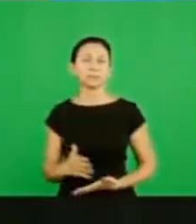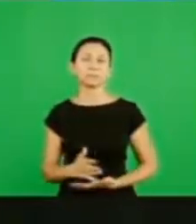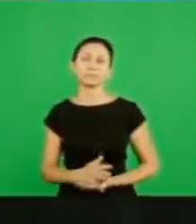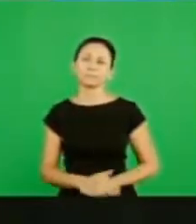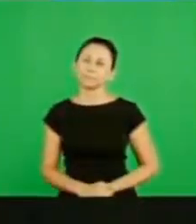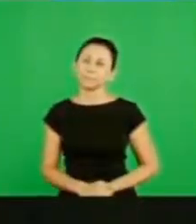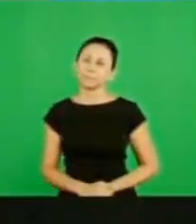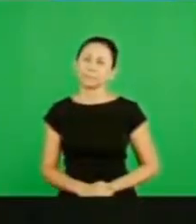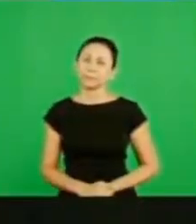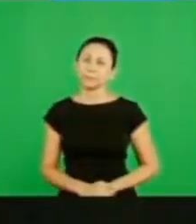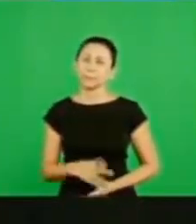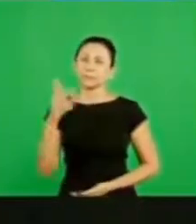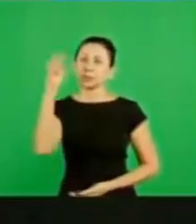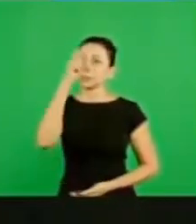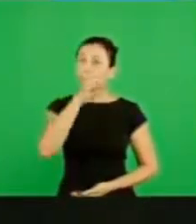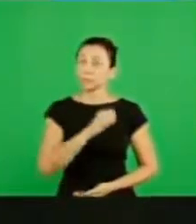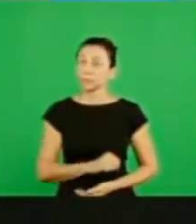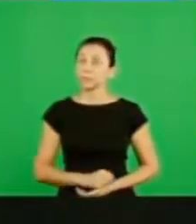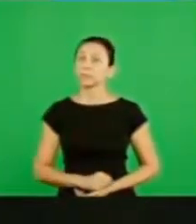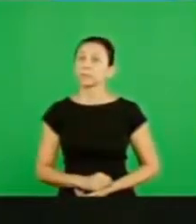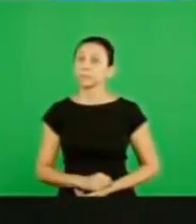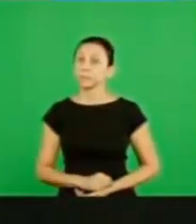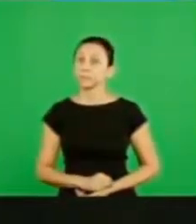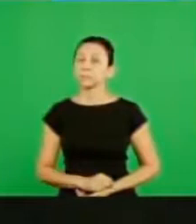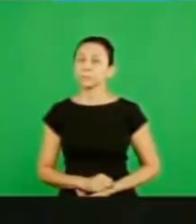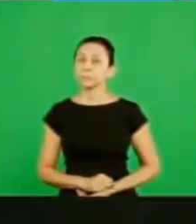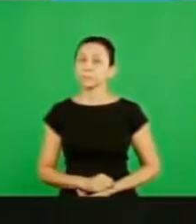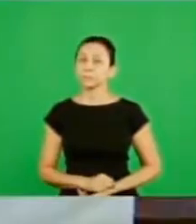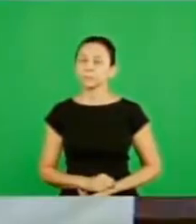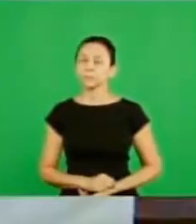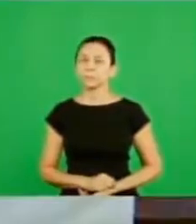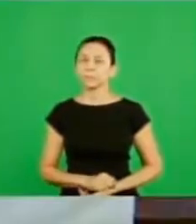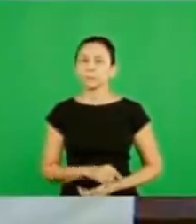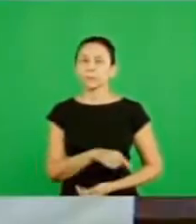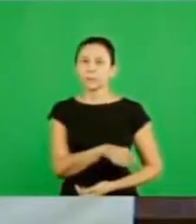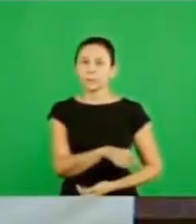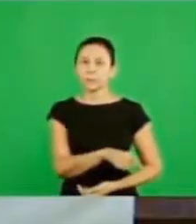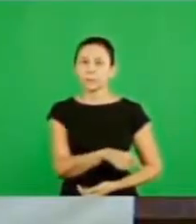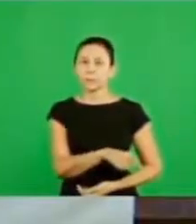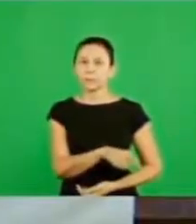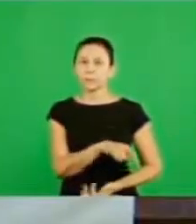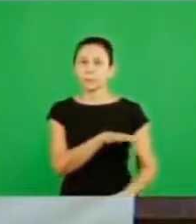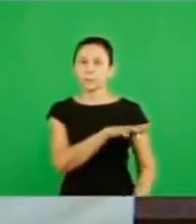many children came and he tripped the child.